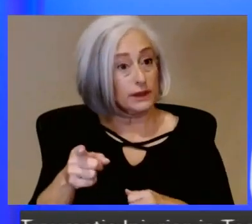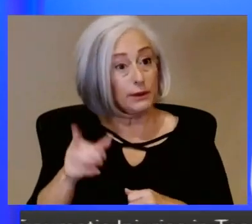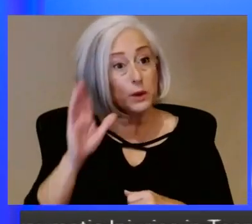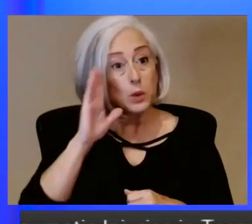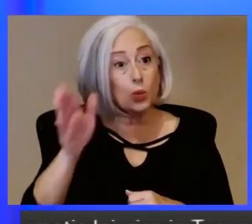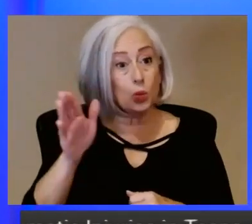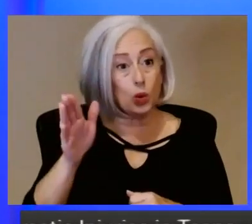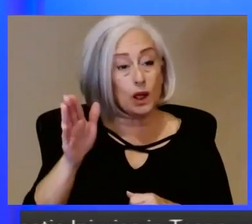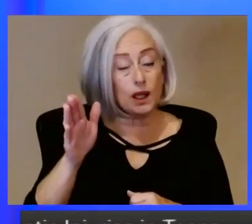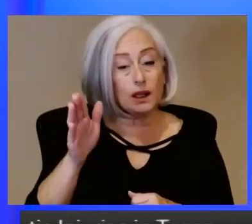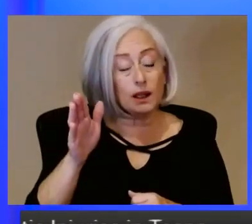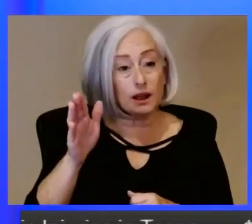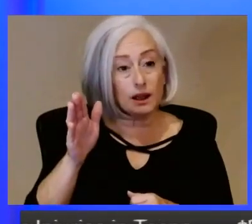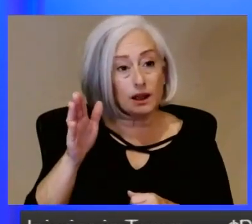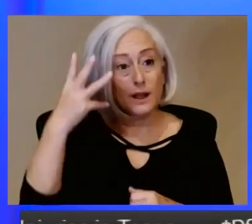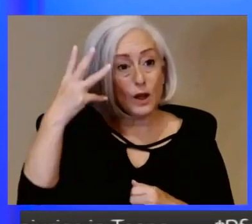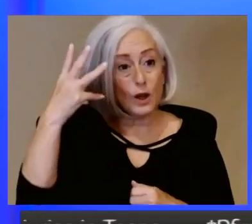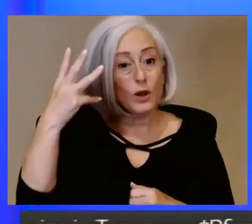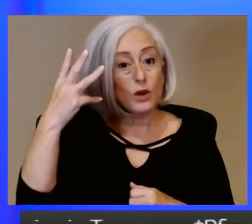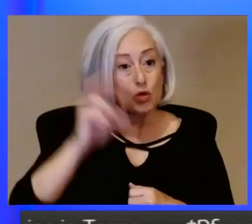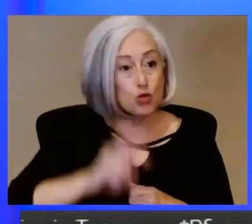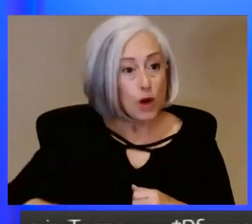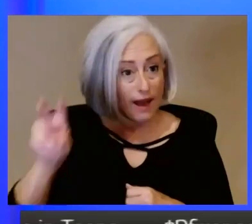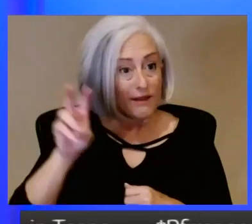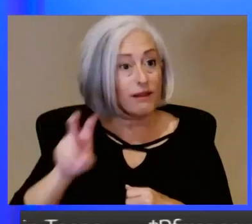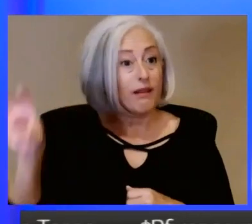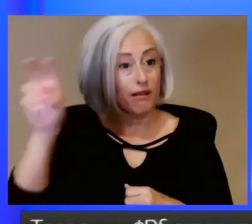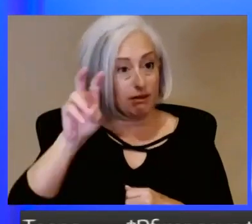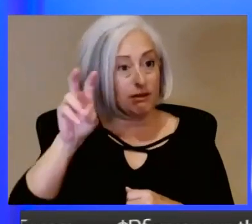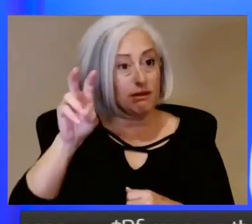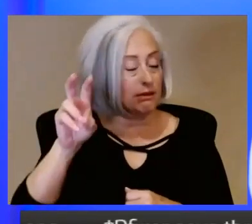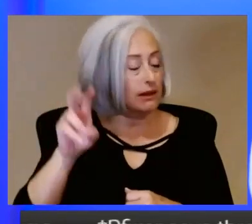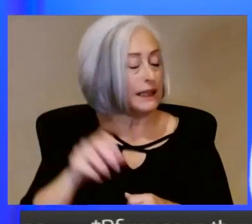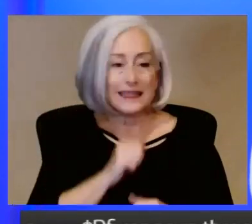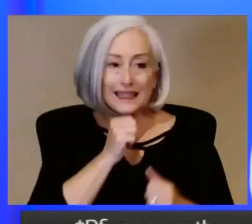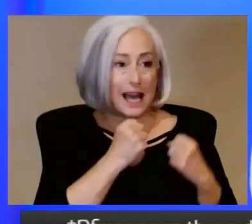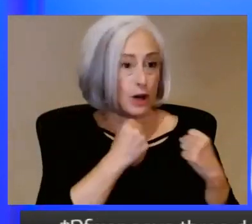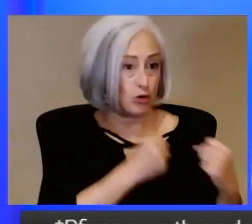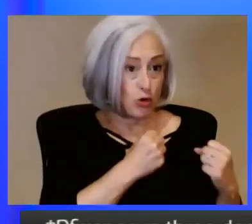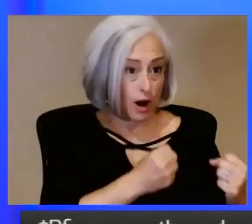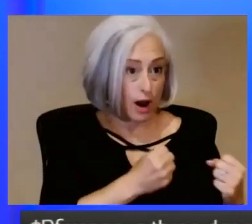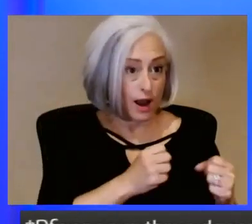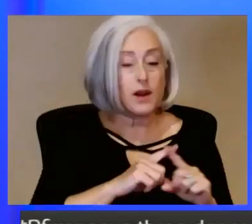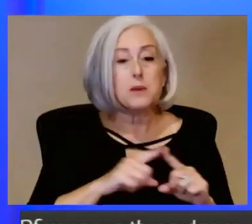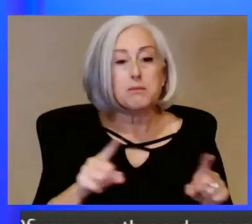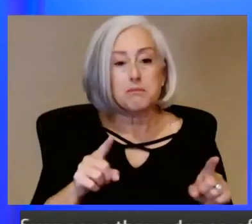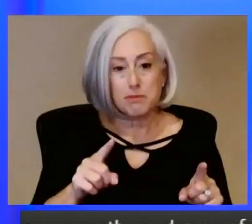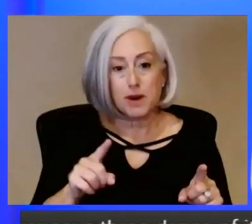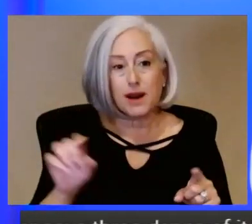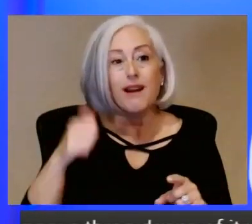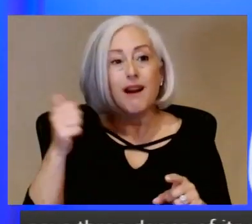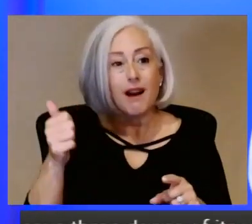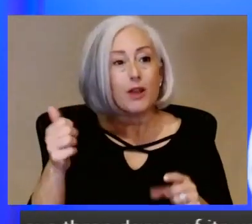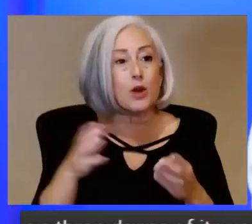those places, if you are traveling, if you're not driving, but you're using other public transportation